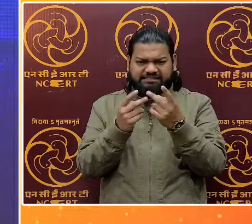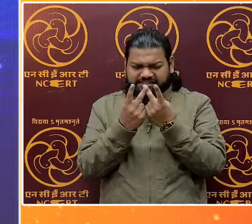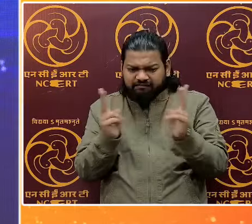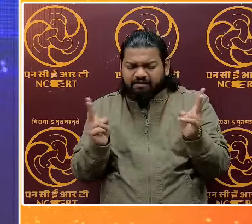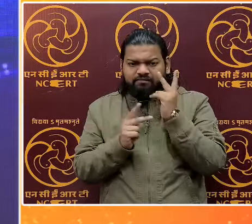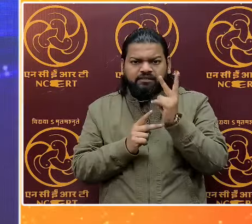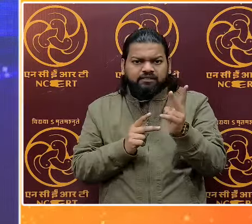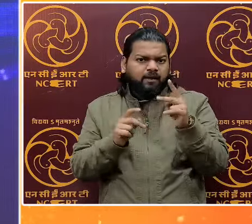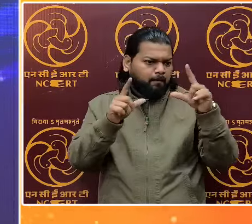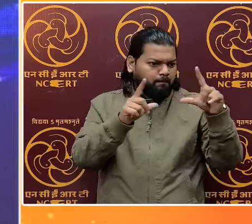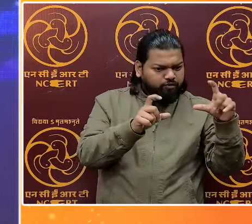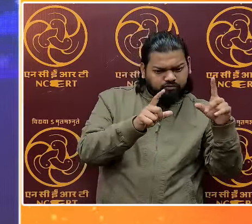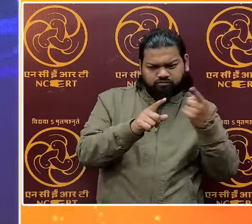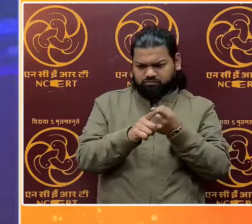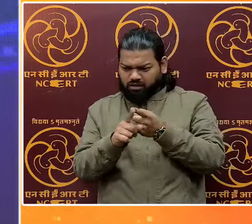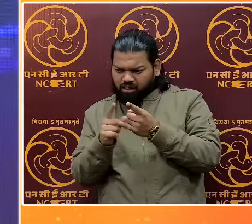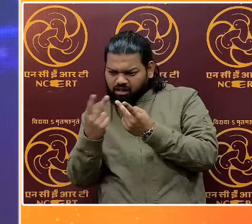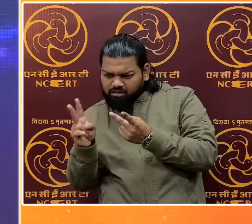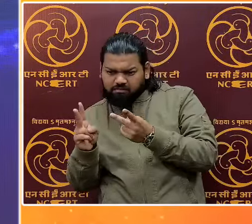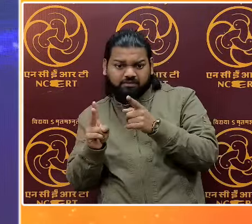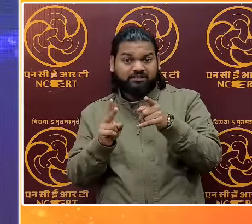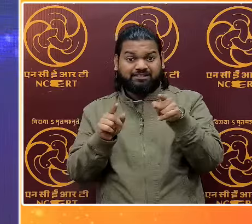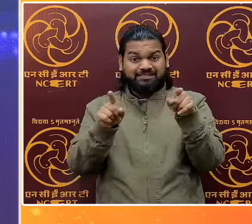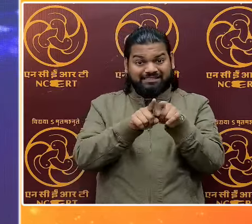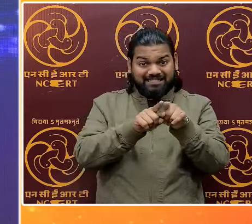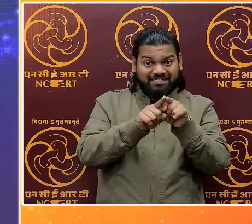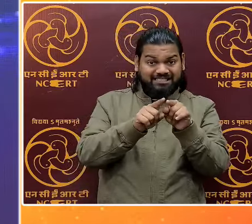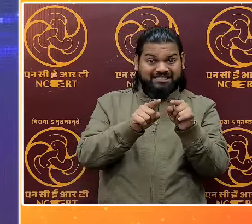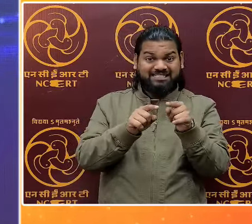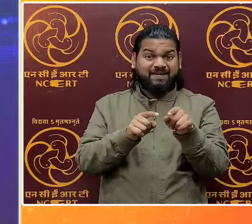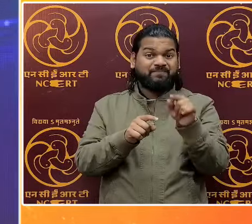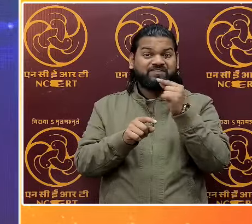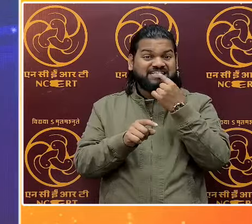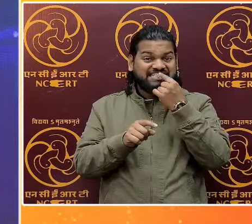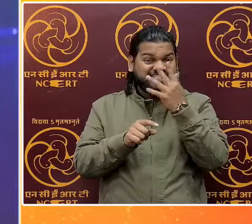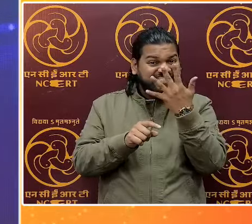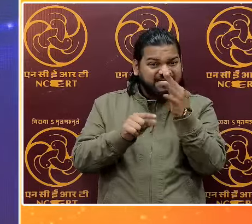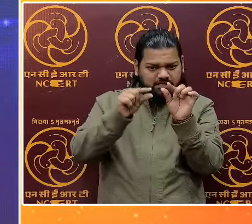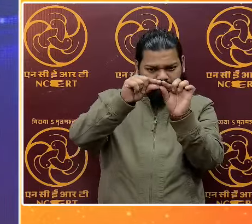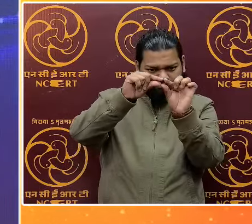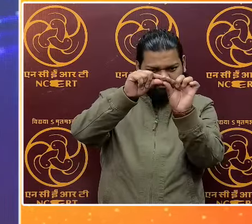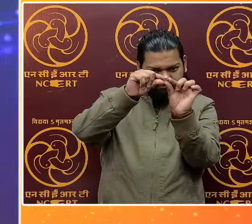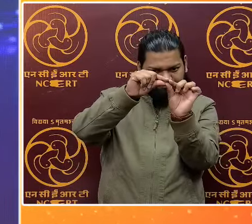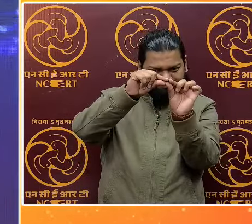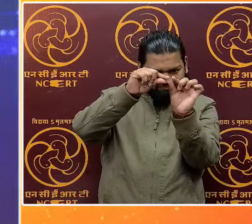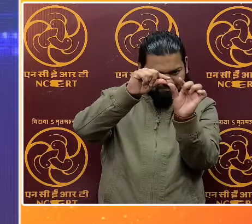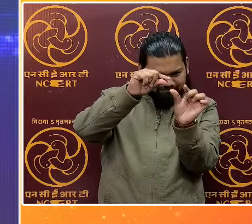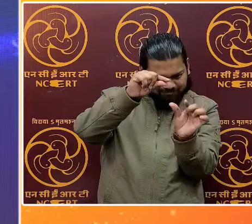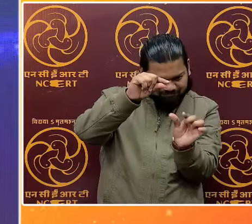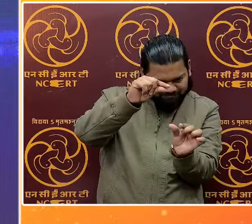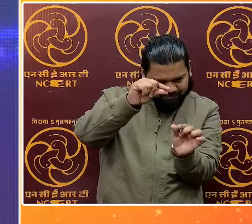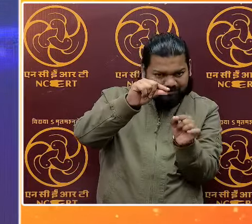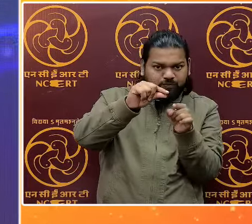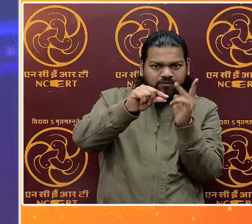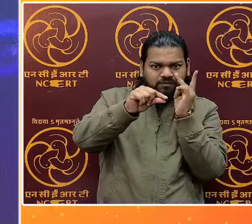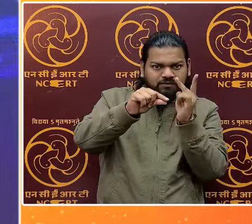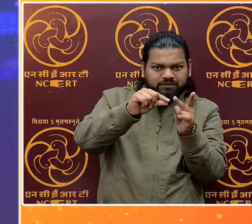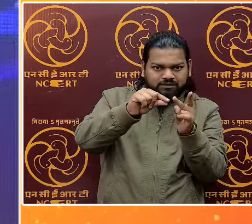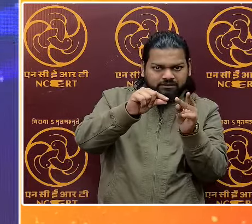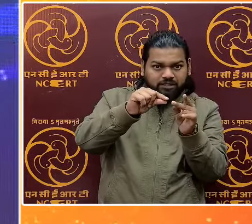the image formed by a concave mirror and a convex mirror. Right, for concave mirror, we get